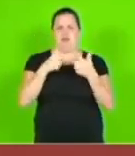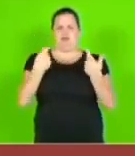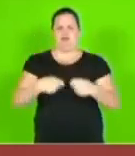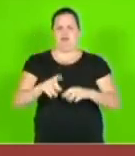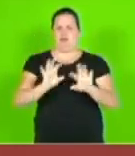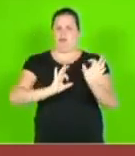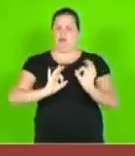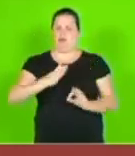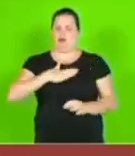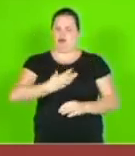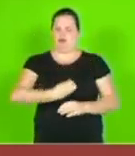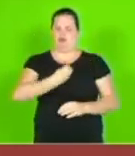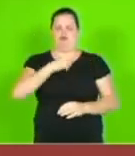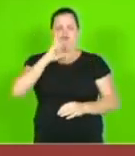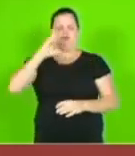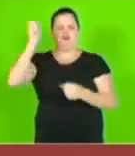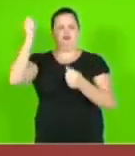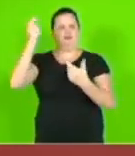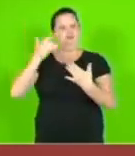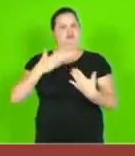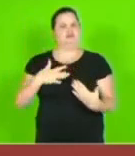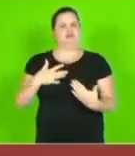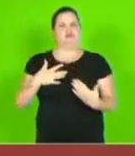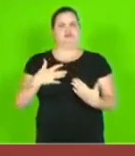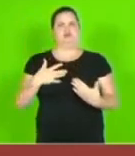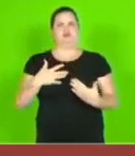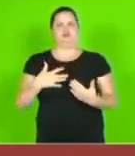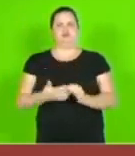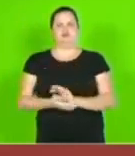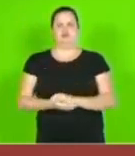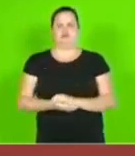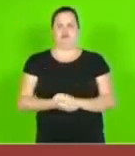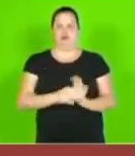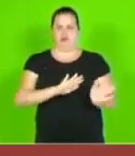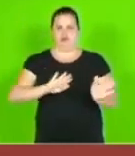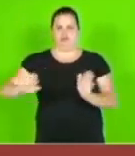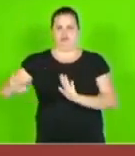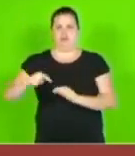You have to be prepared to solve these.